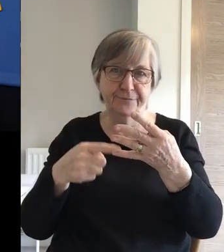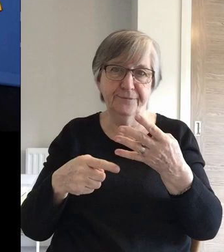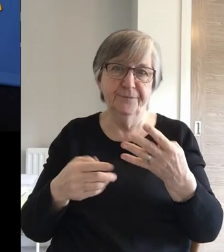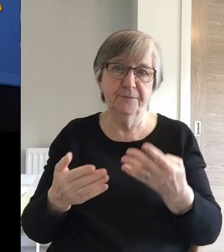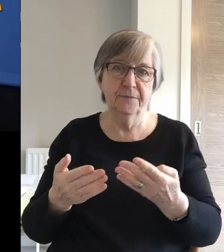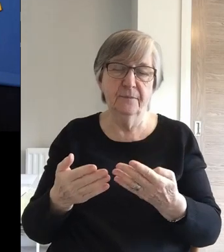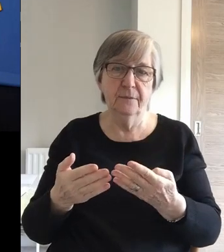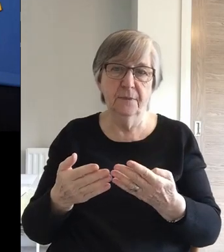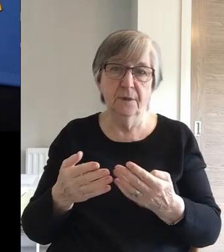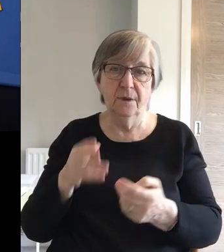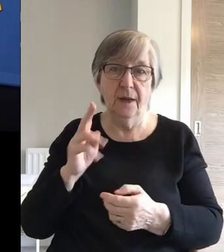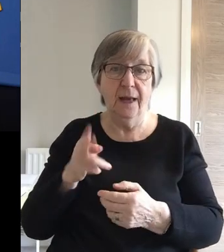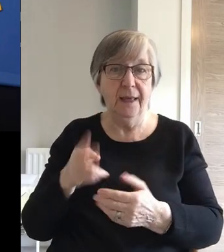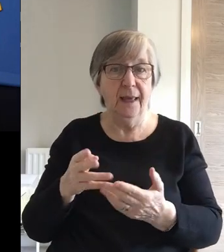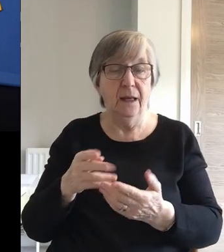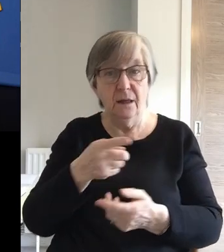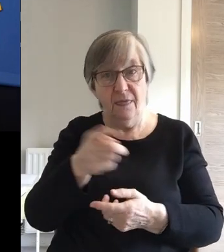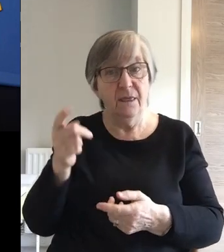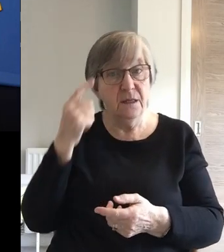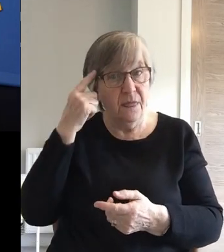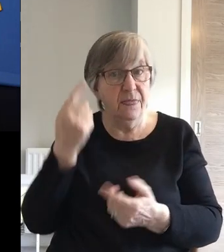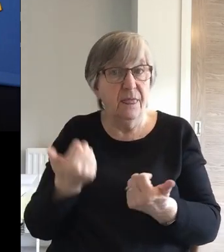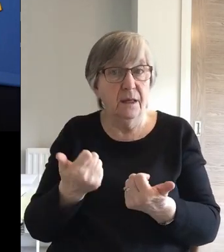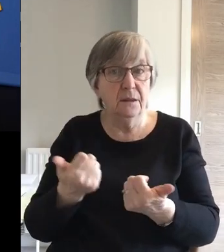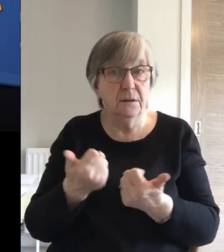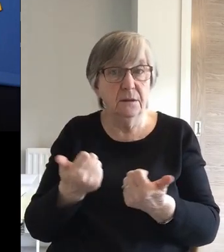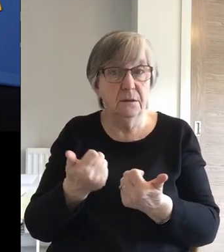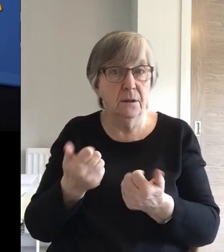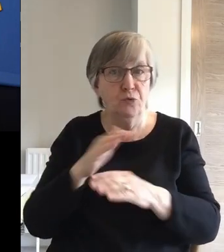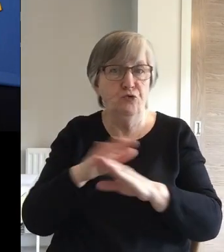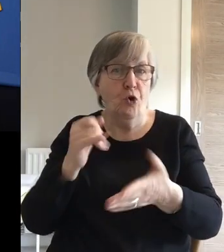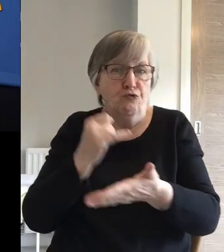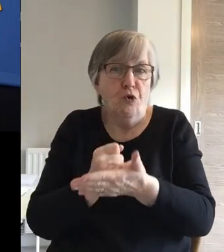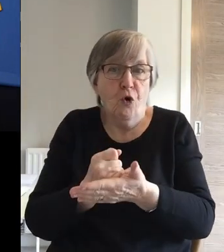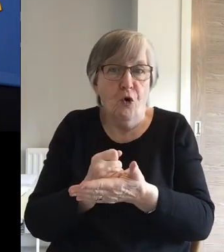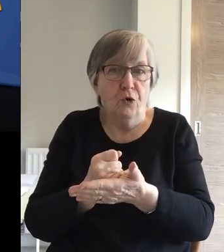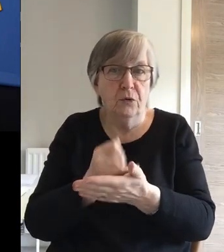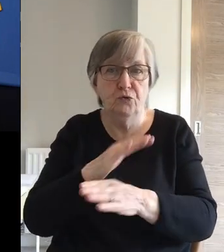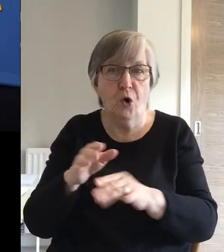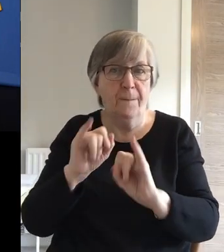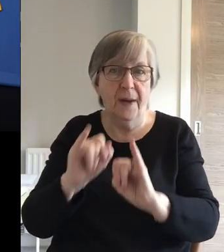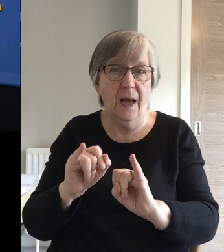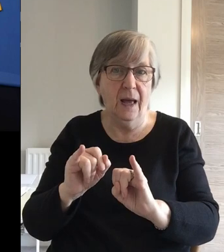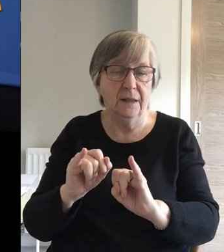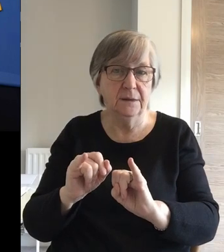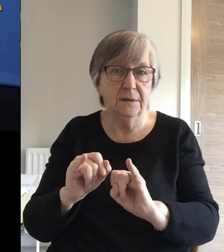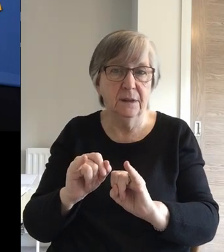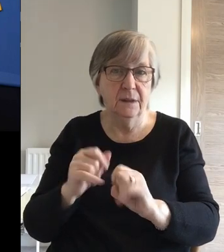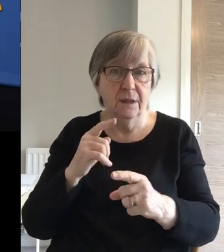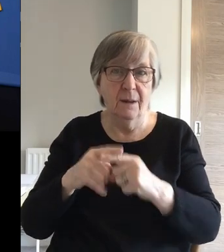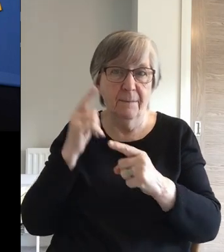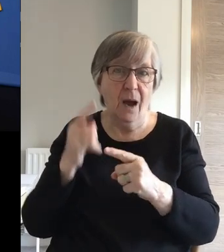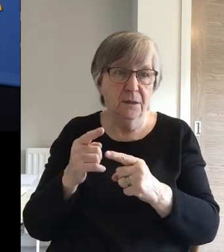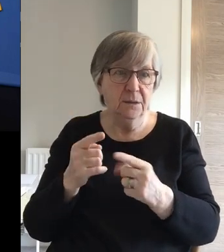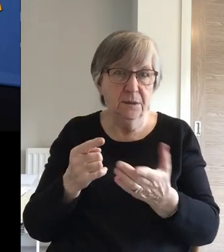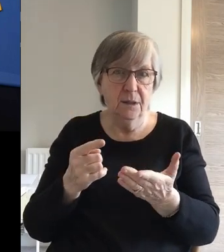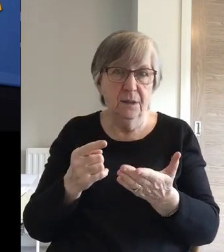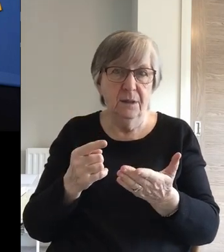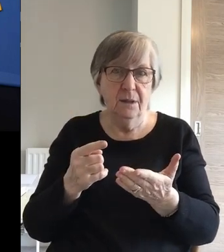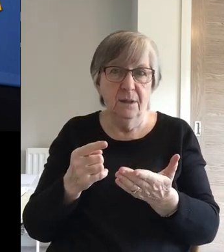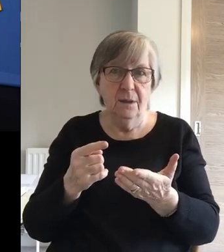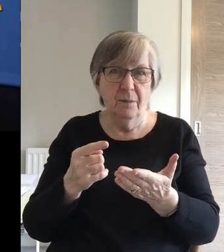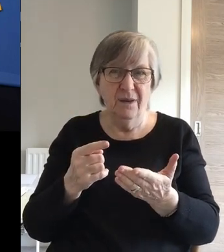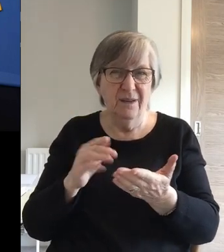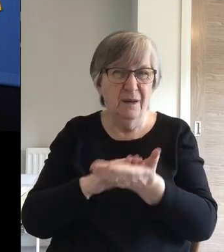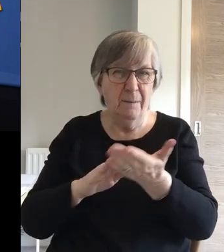Now again, these things are not necessarily wrong or bad. But they add up to the being and